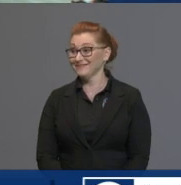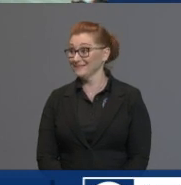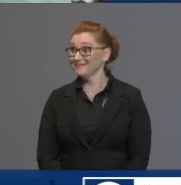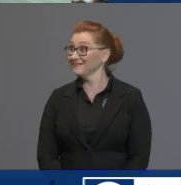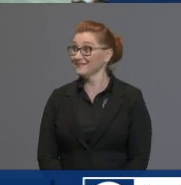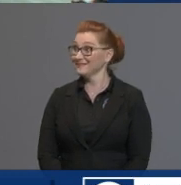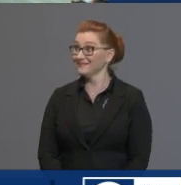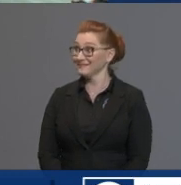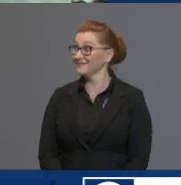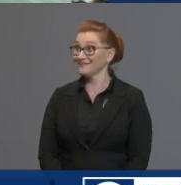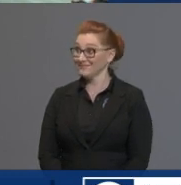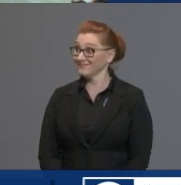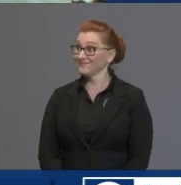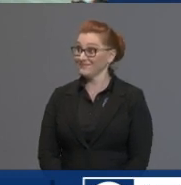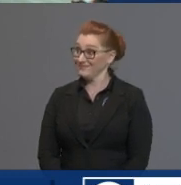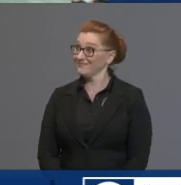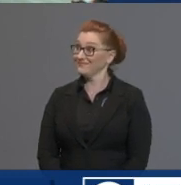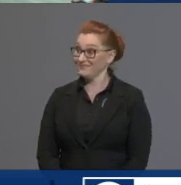Yeah, no,